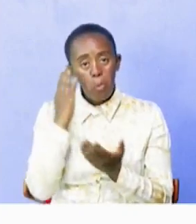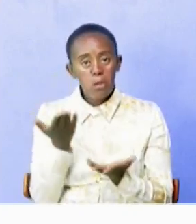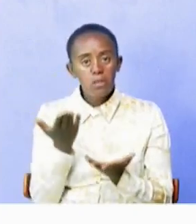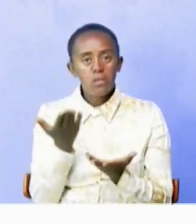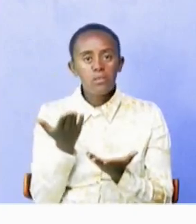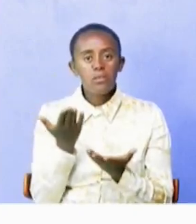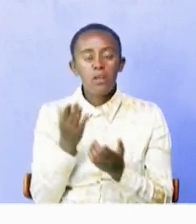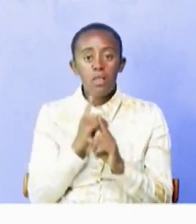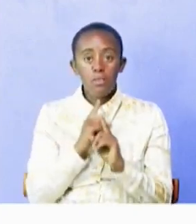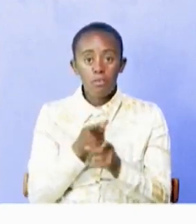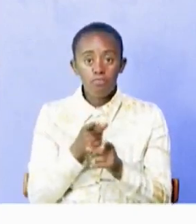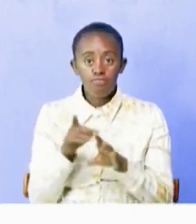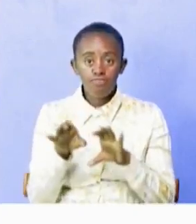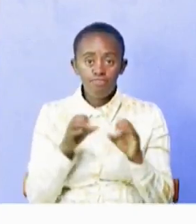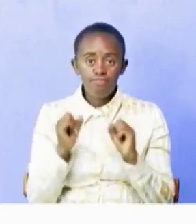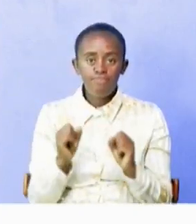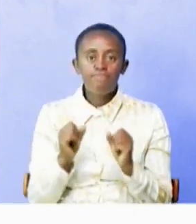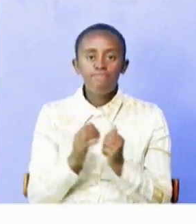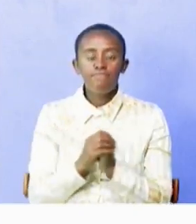by